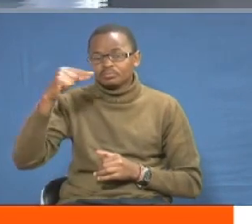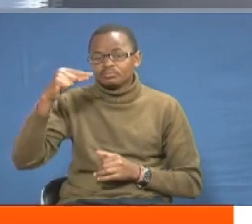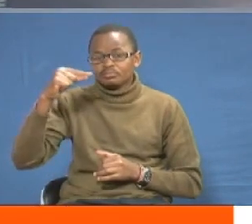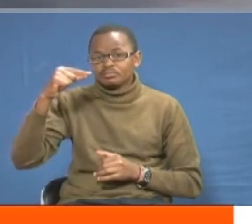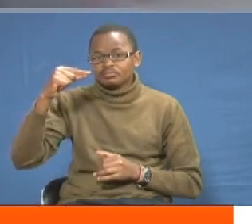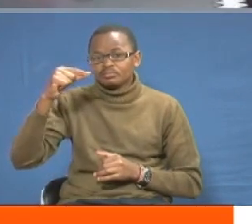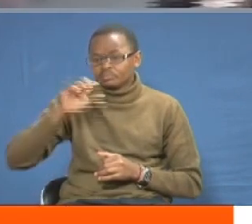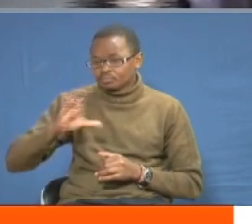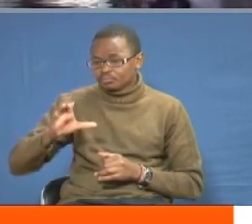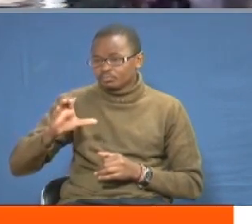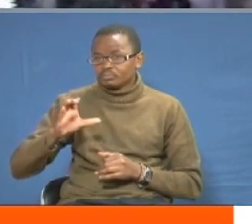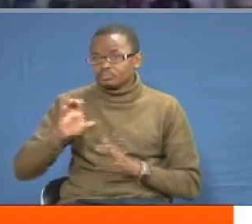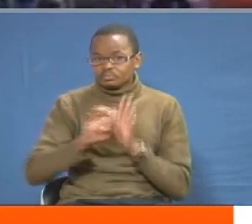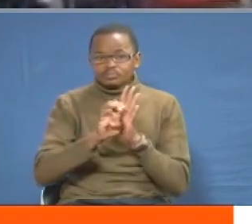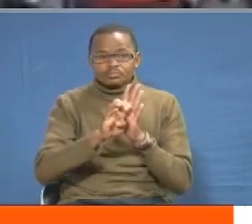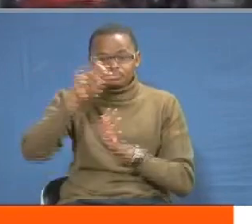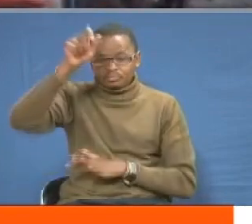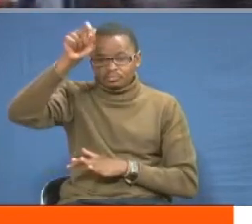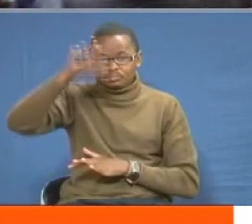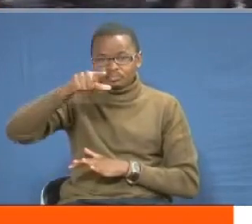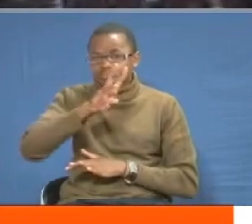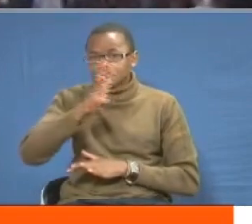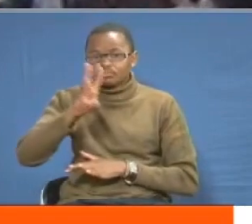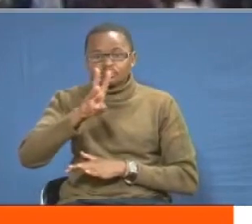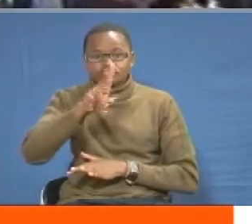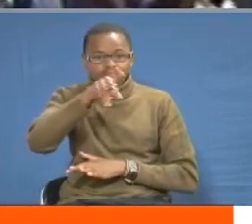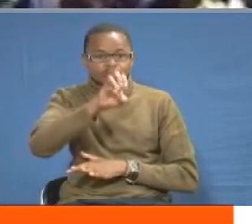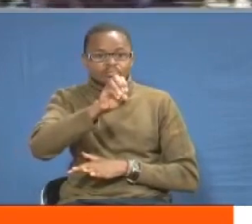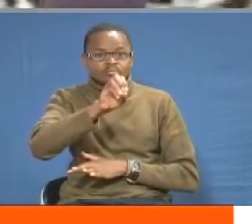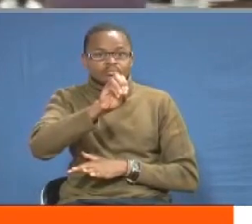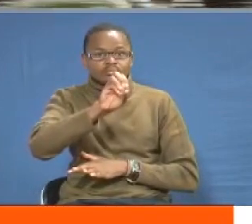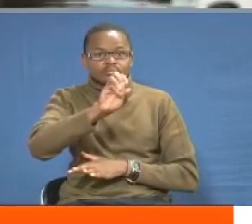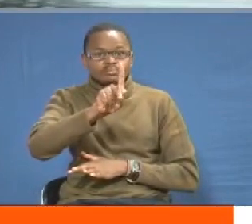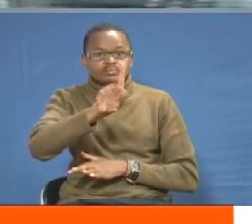Garissa, counties like Kajiado, West Pokot,